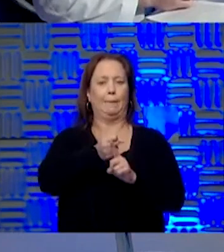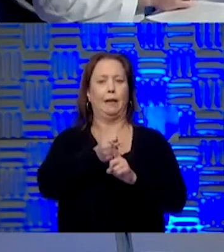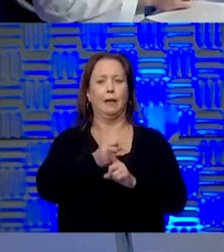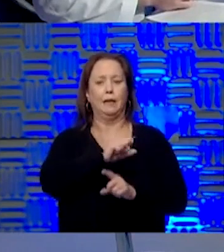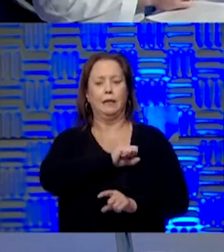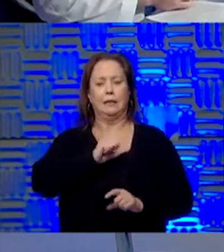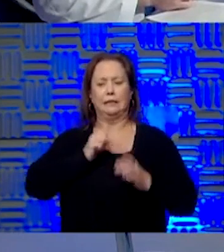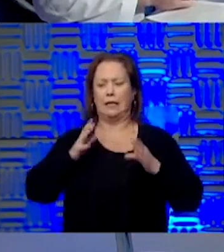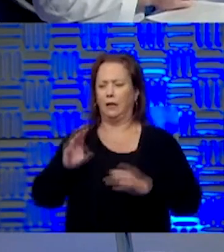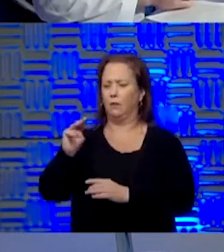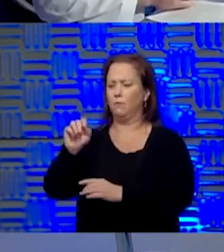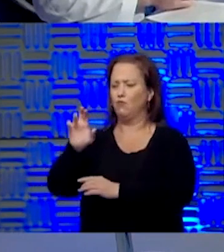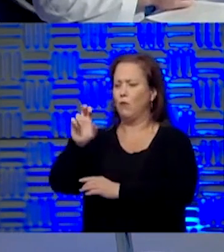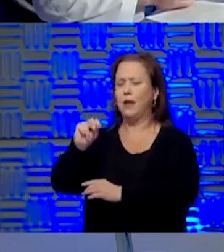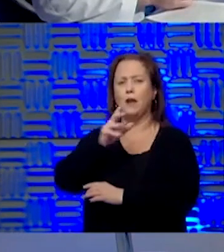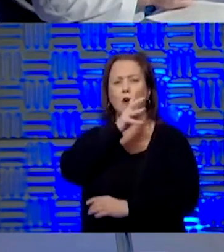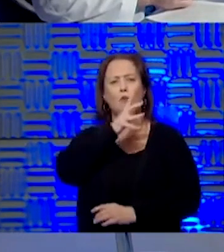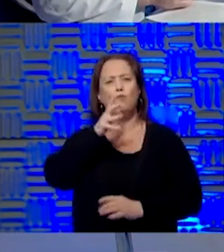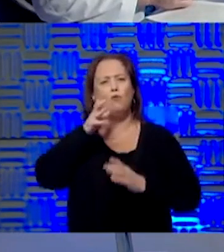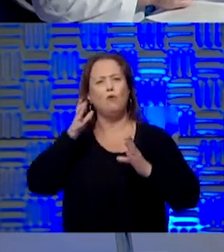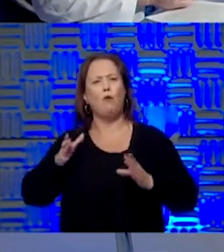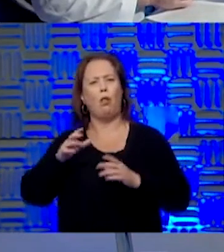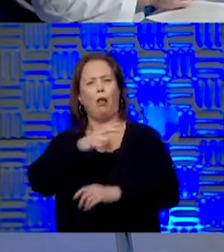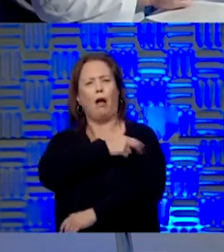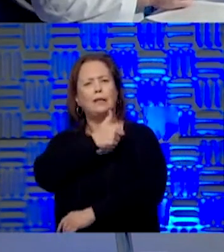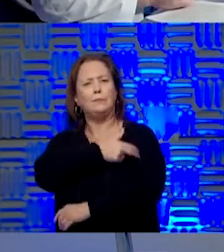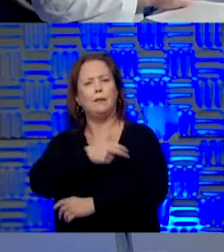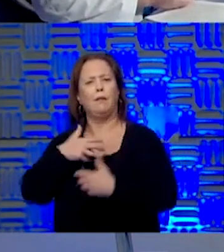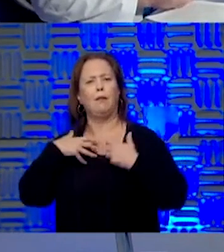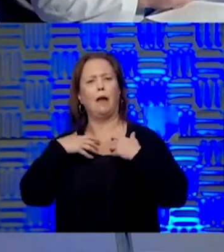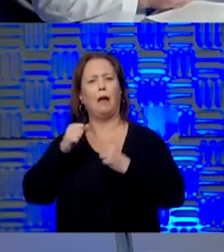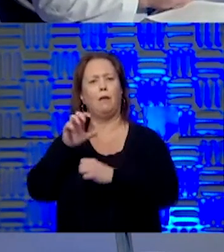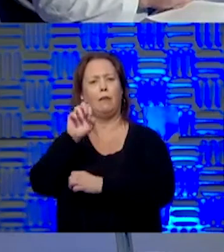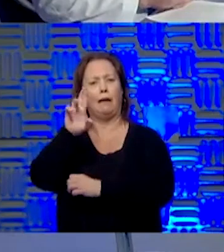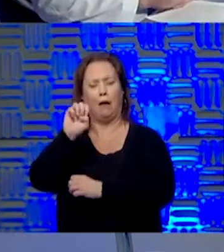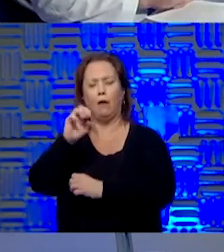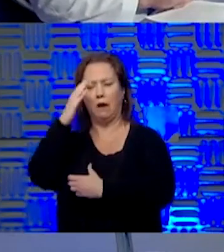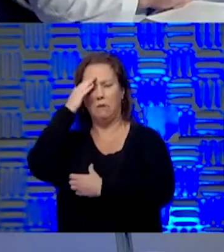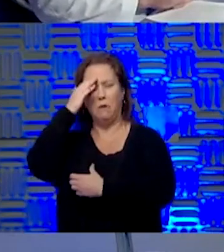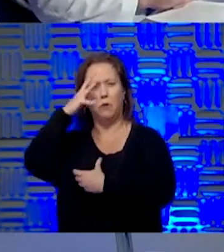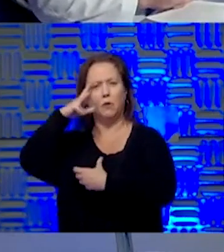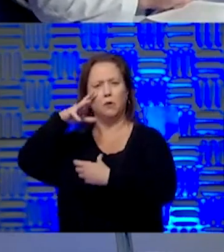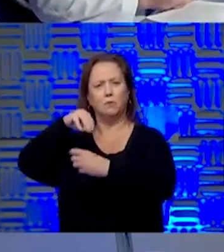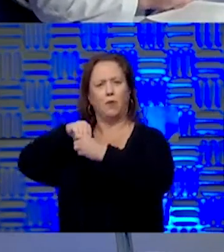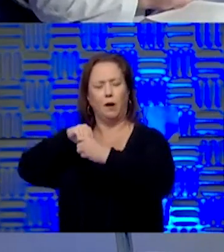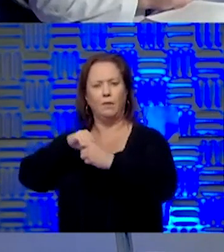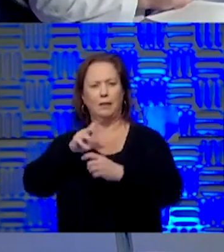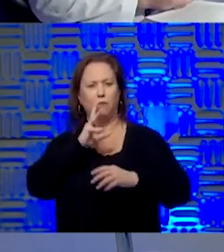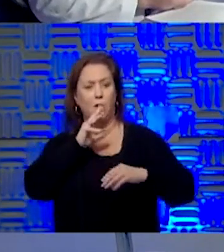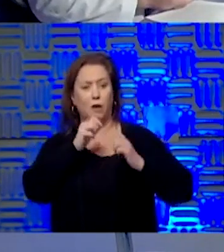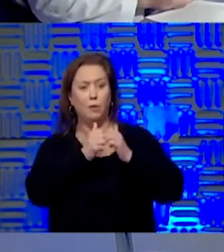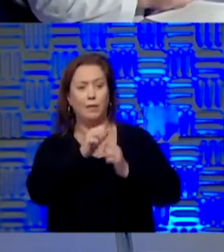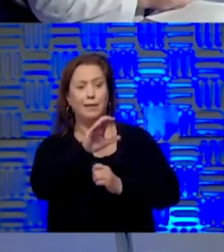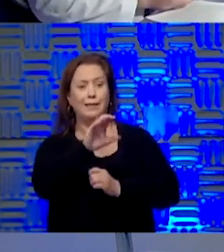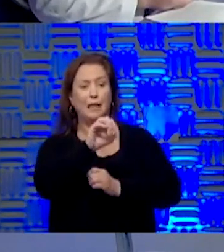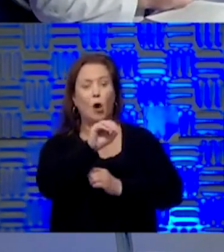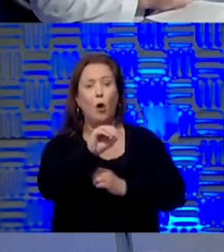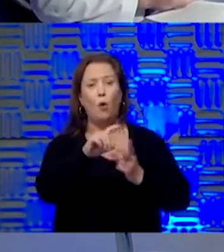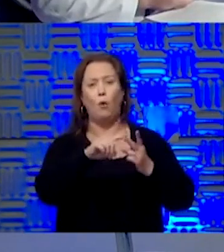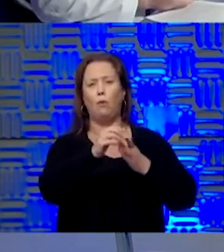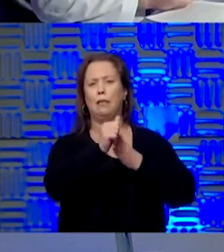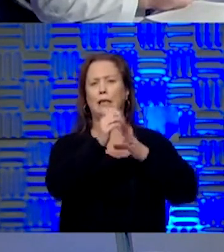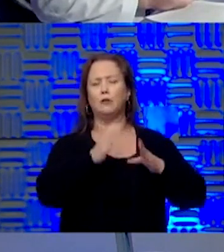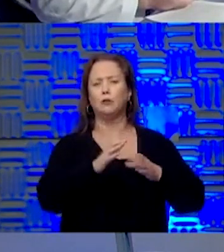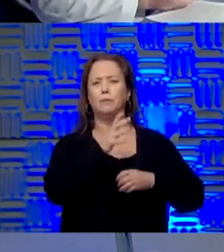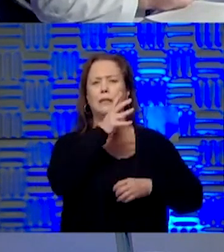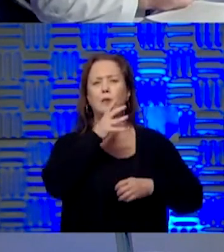Moran, I know that rural healthcare has been a particular interest of yours, and I'm sure you're talking to CEOs and people, leaders